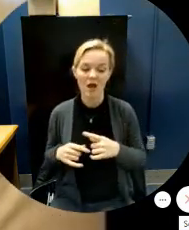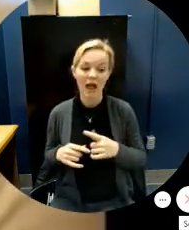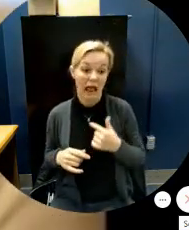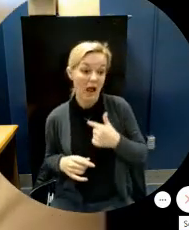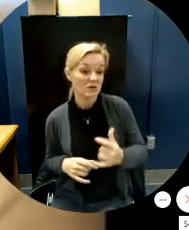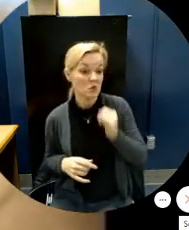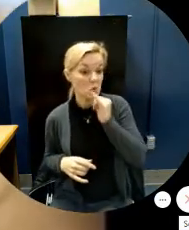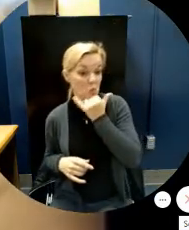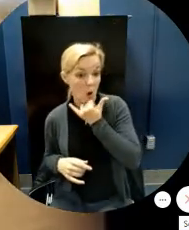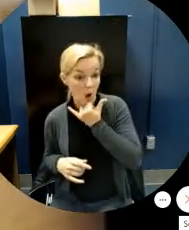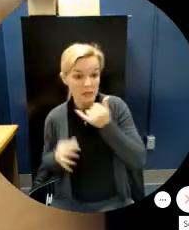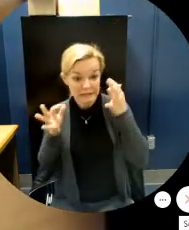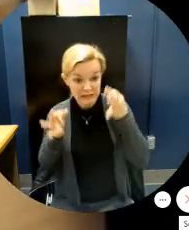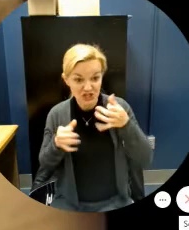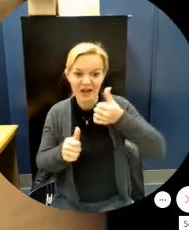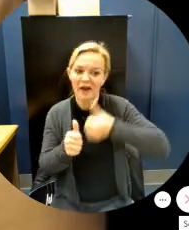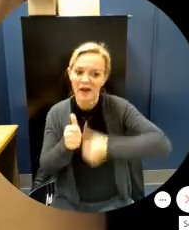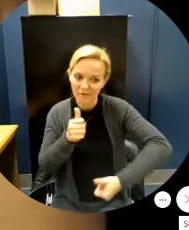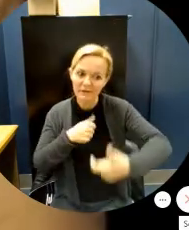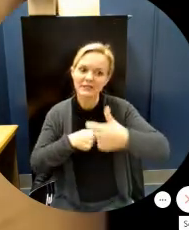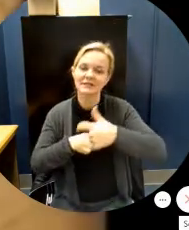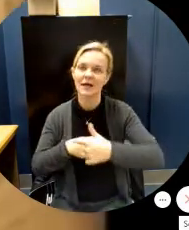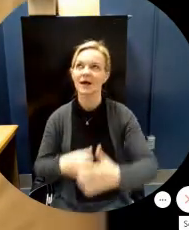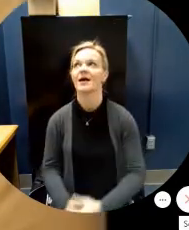decision almost every time.